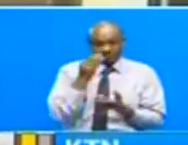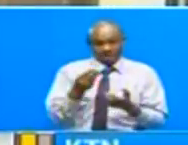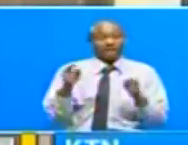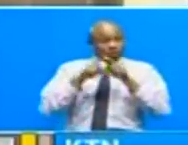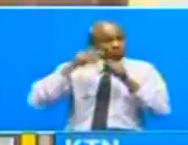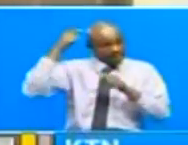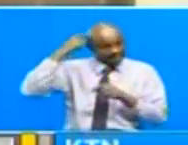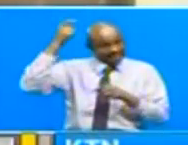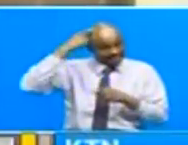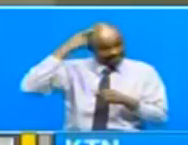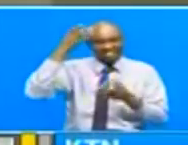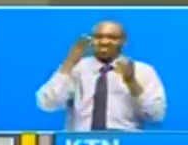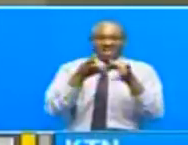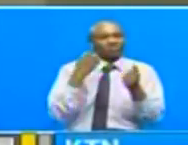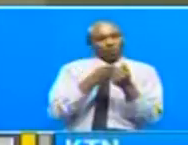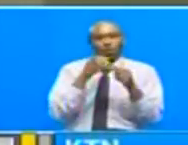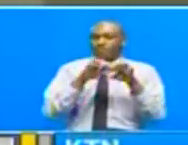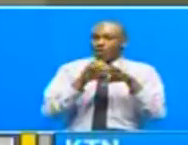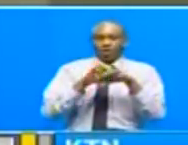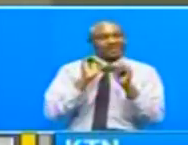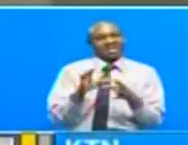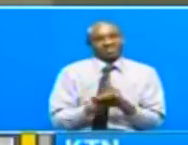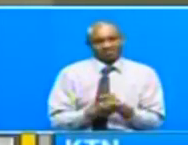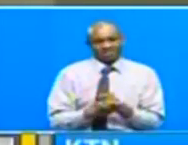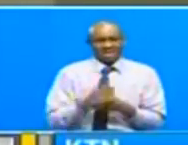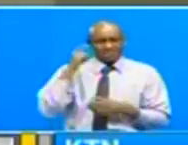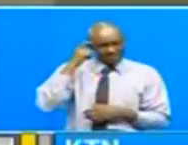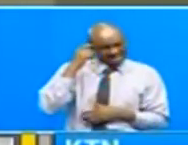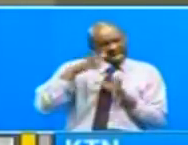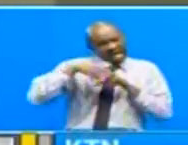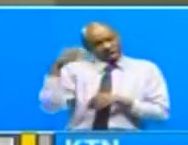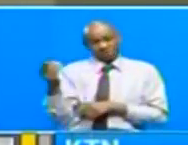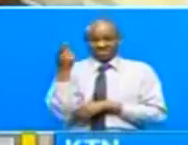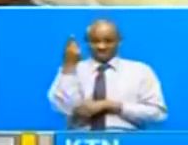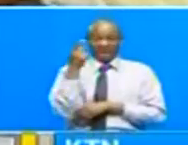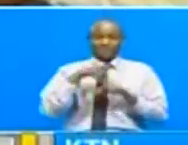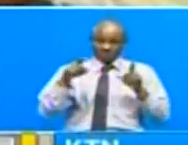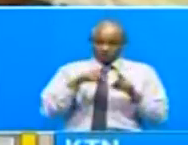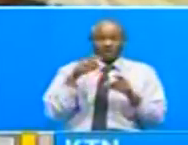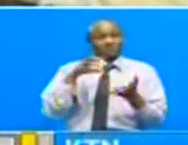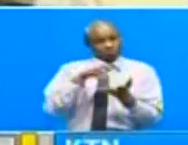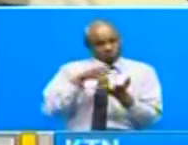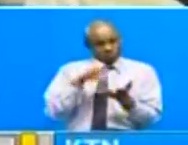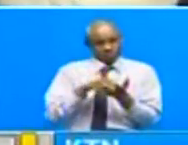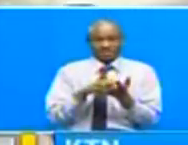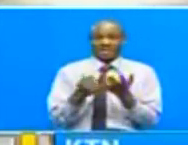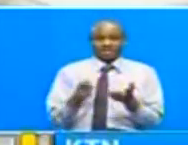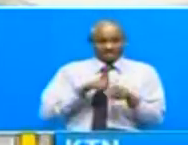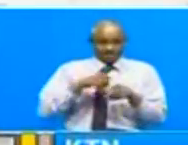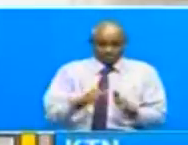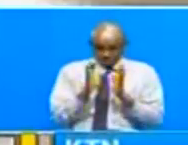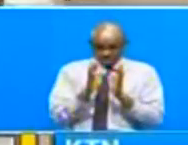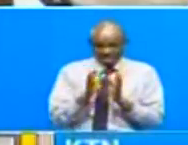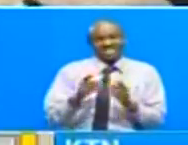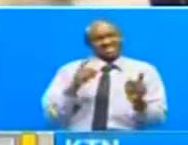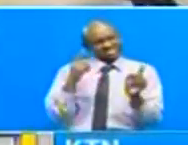the head are also not there. Not only is his brain outside his head, but he has a severe congenital defect. Visiting